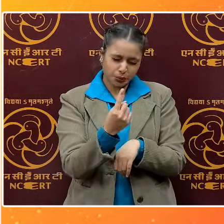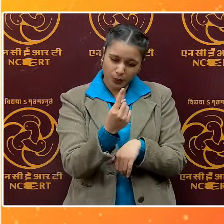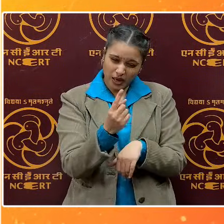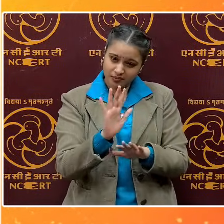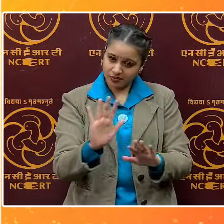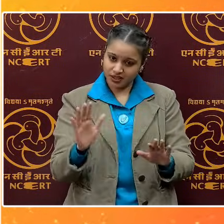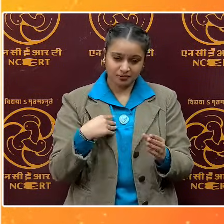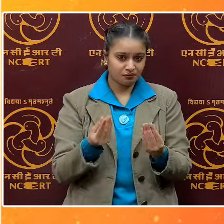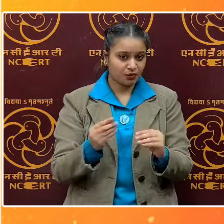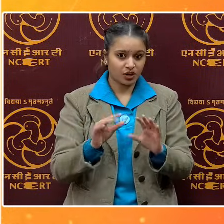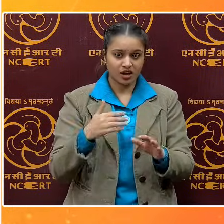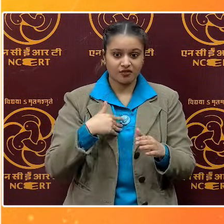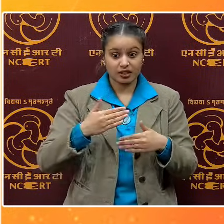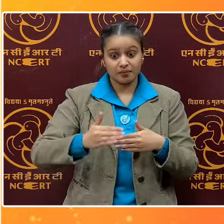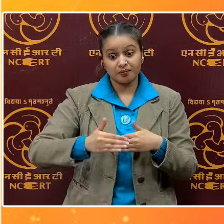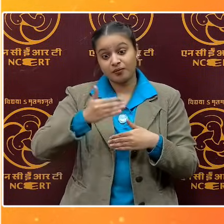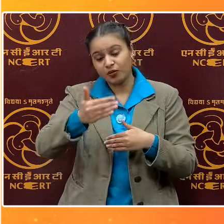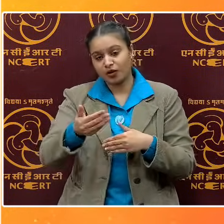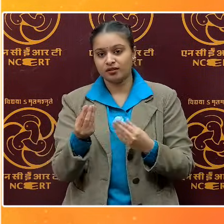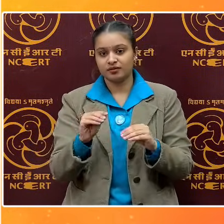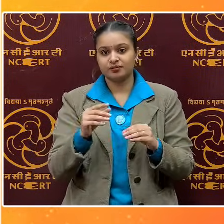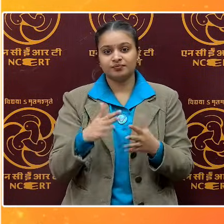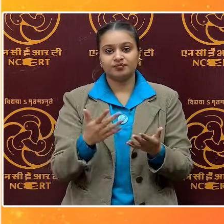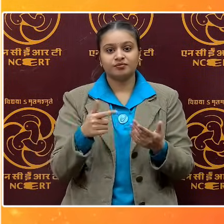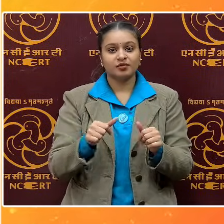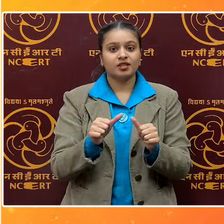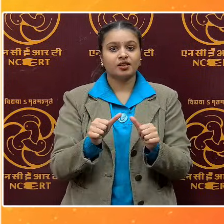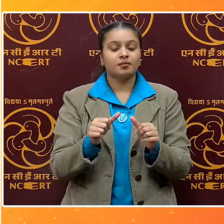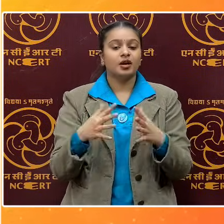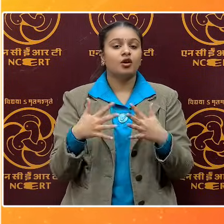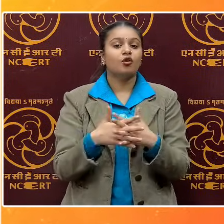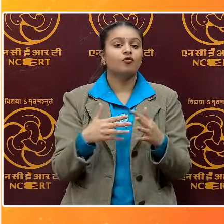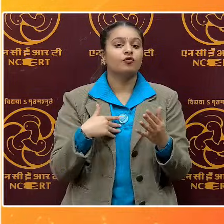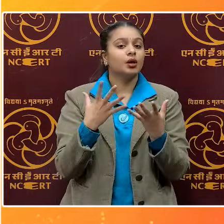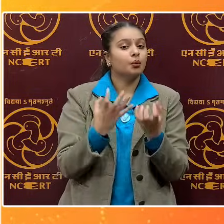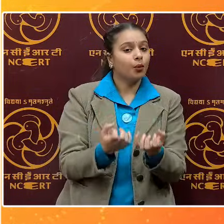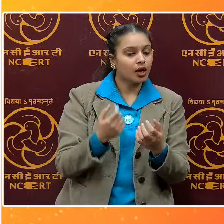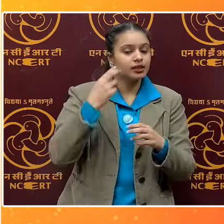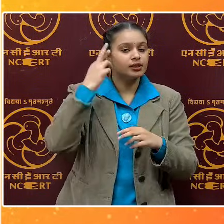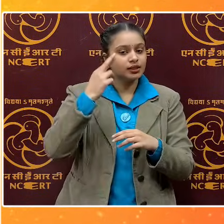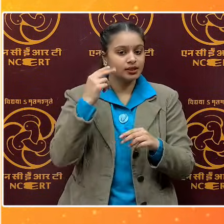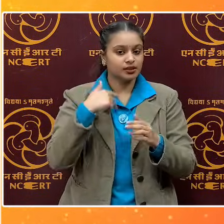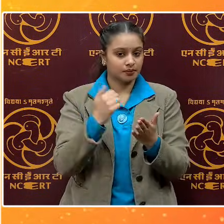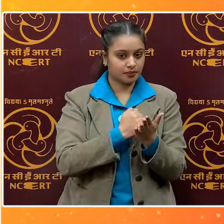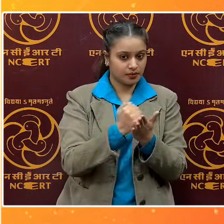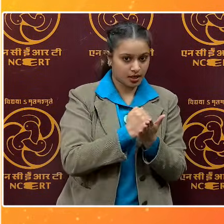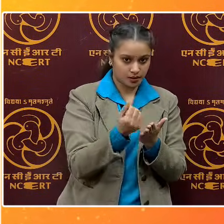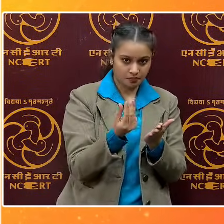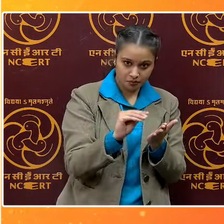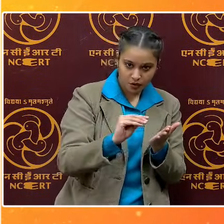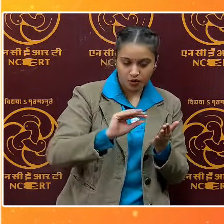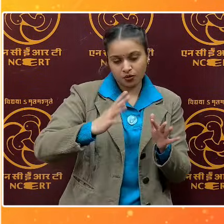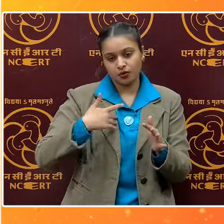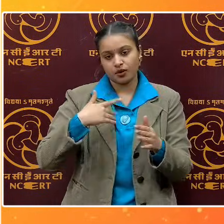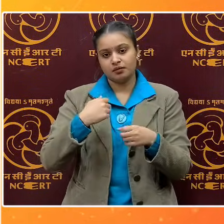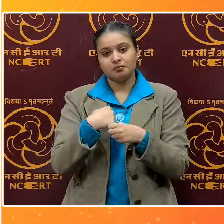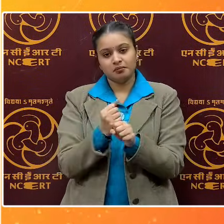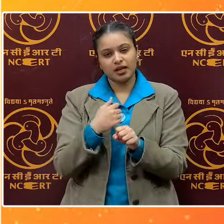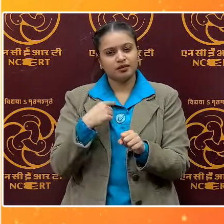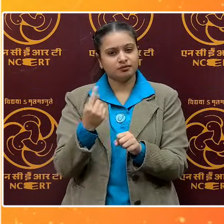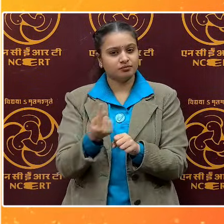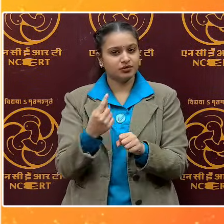minute left and I can't let you go like this. I want an assignment for all of us so that we can practice and we can create something